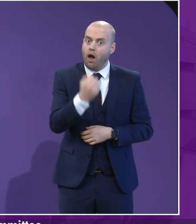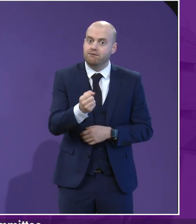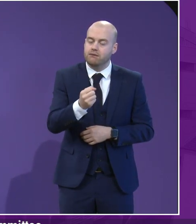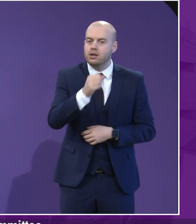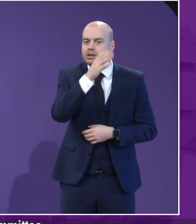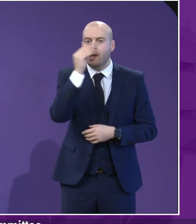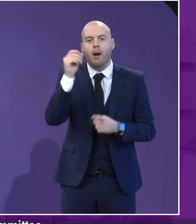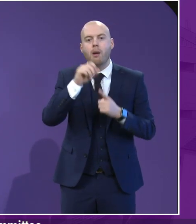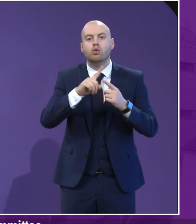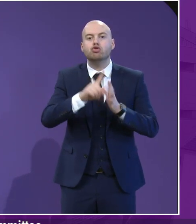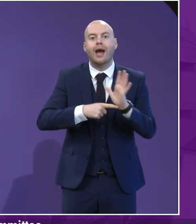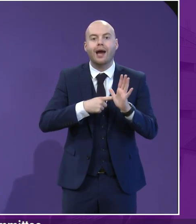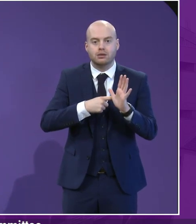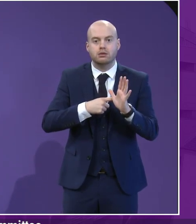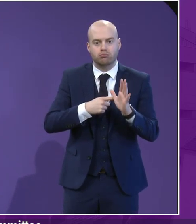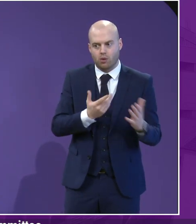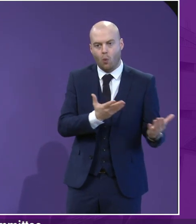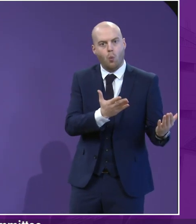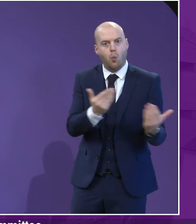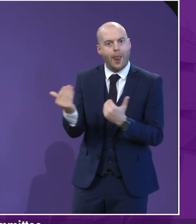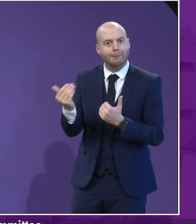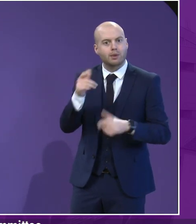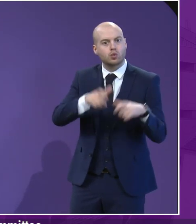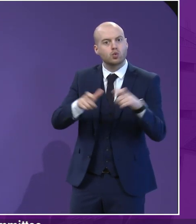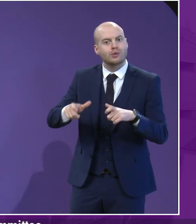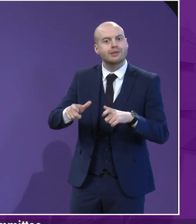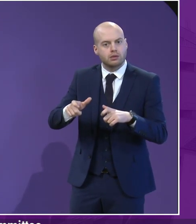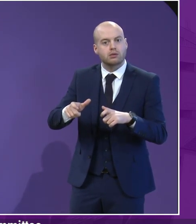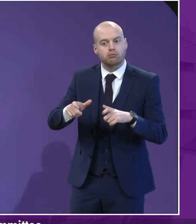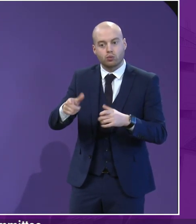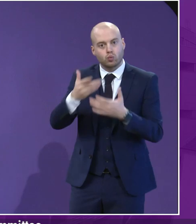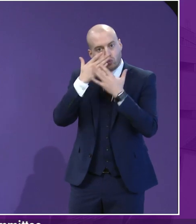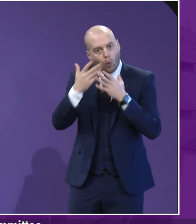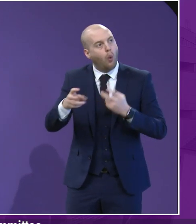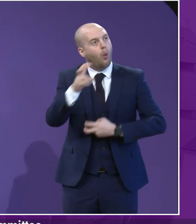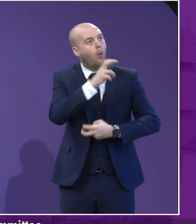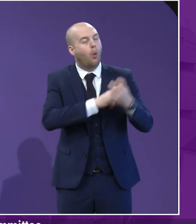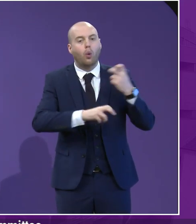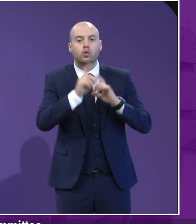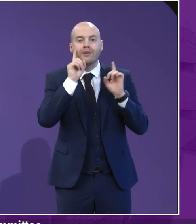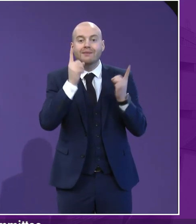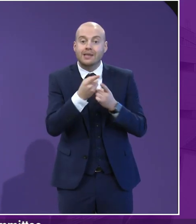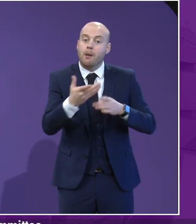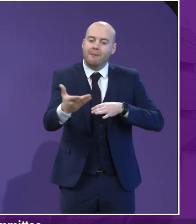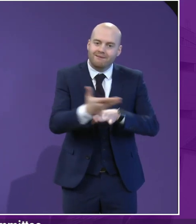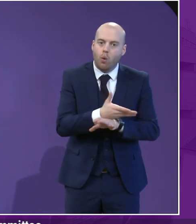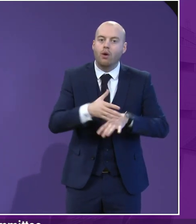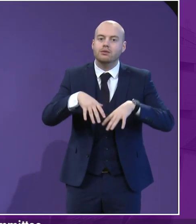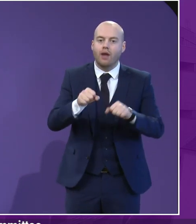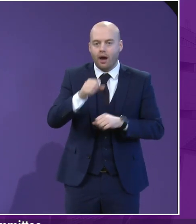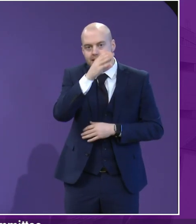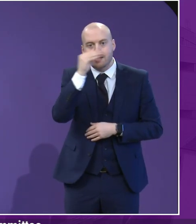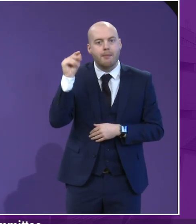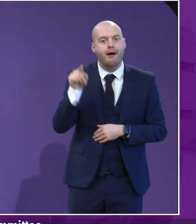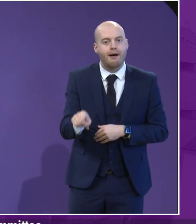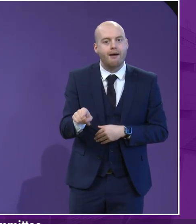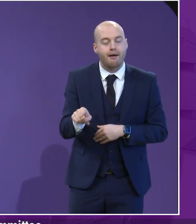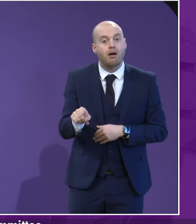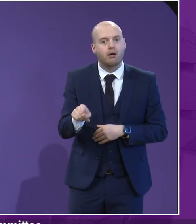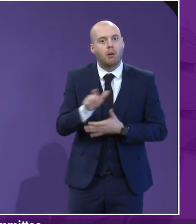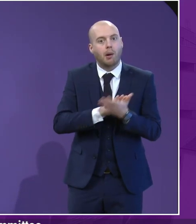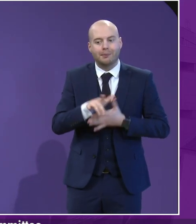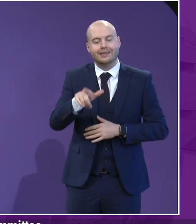and that can be a really, really difficult barrier for them, and the social aspect of it and the social side of it. While they may cope well with the academic